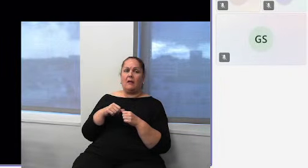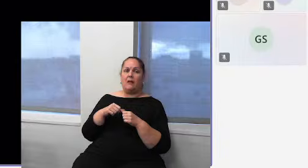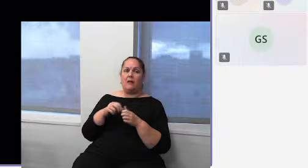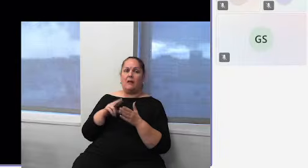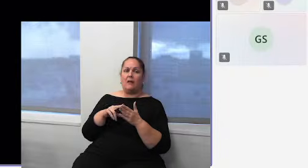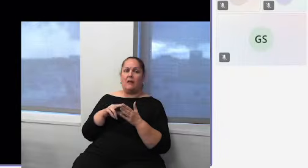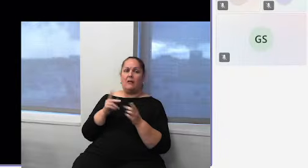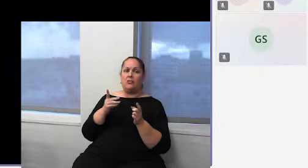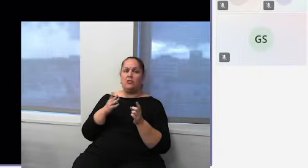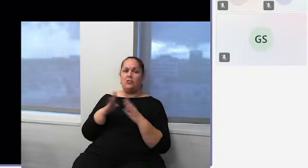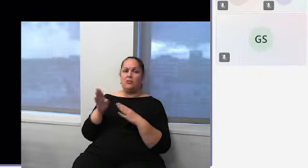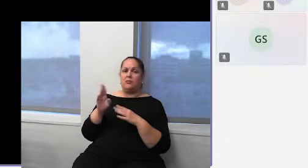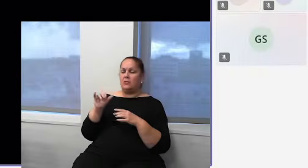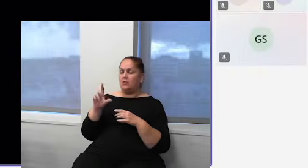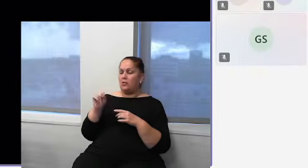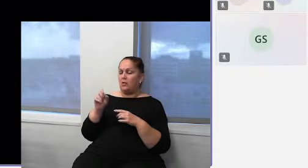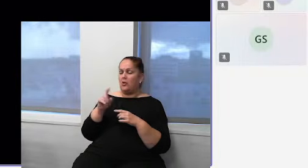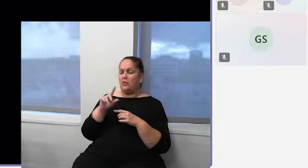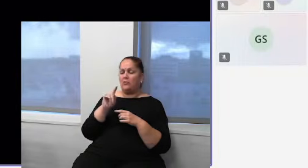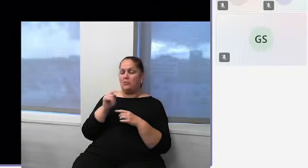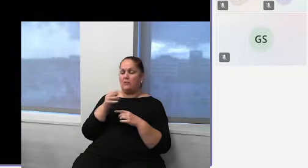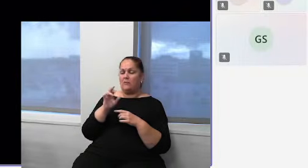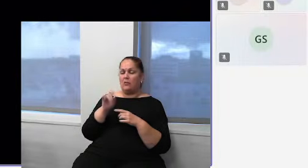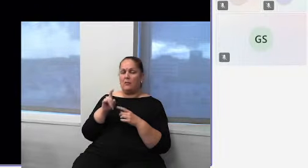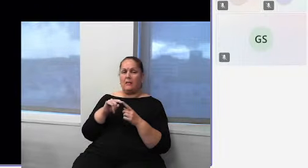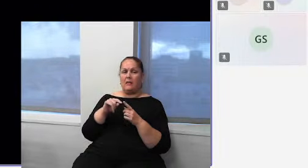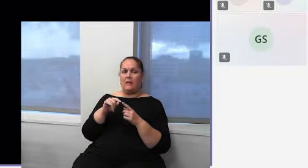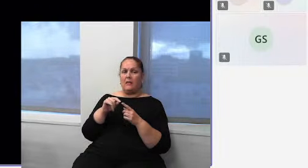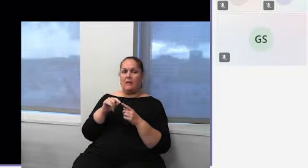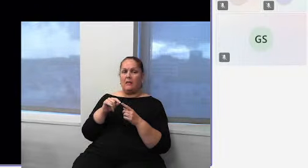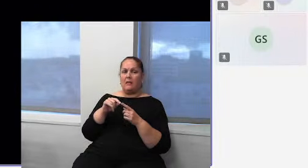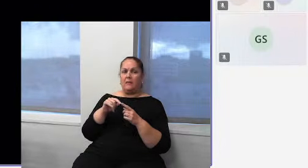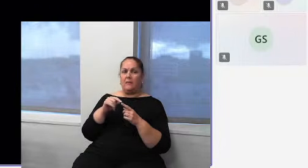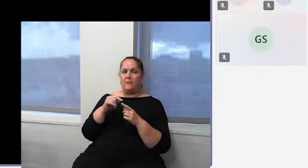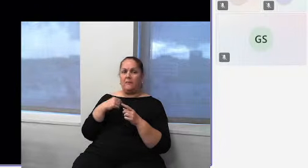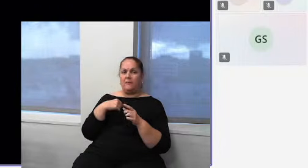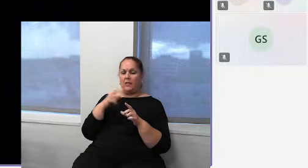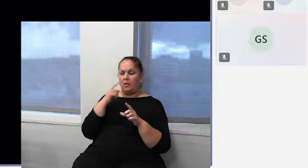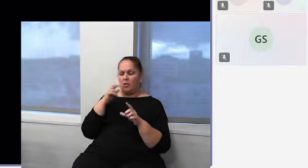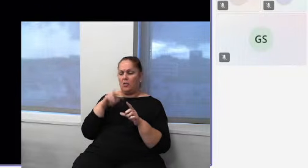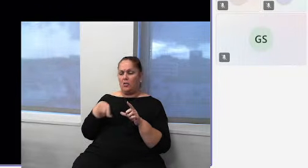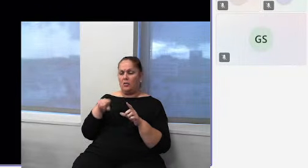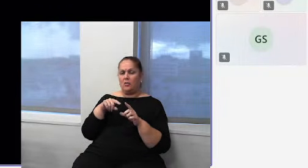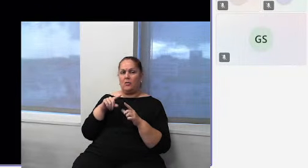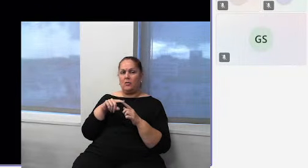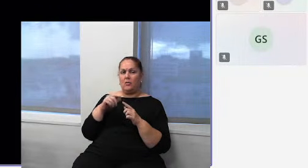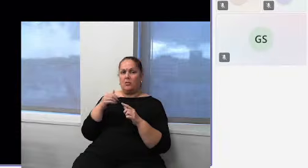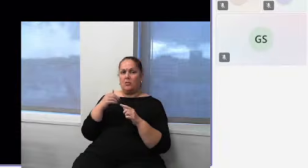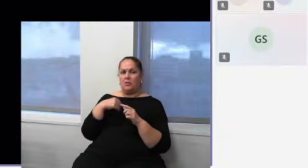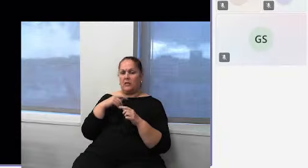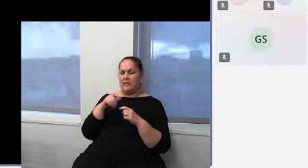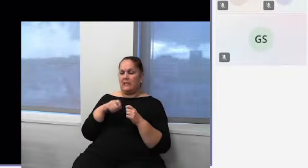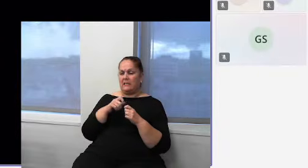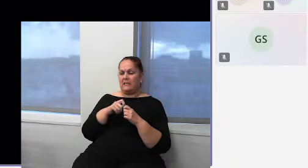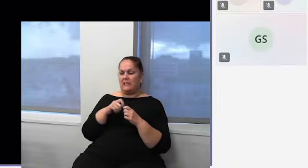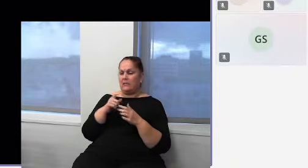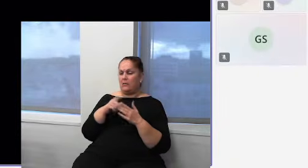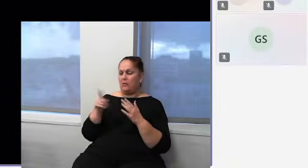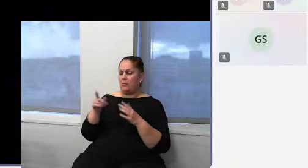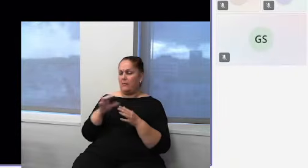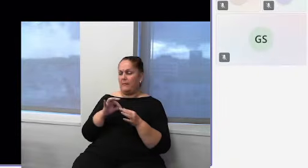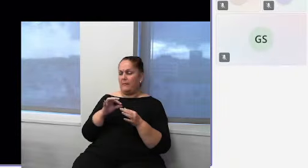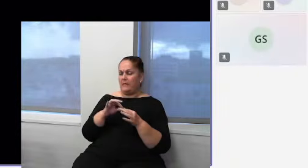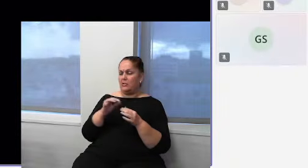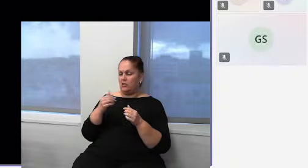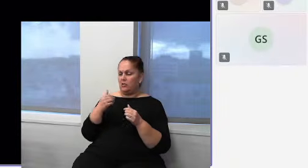a switching unit or a transformer, usually you got loops. So you can do exactly what